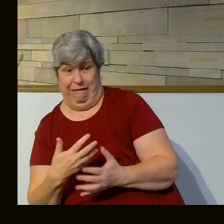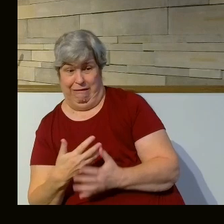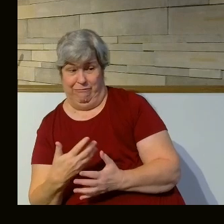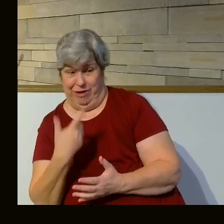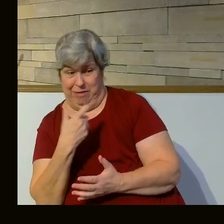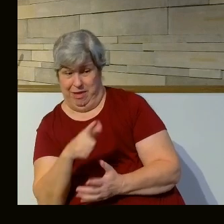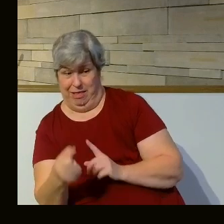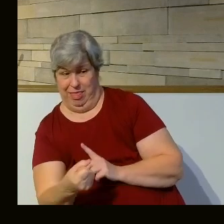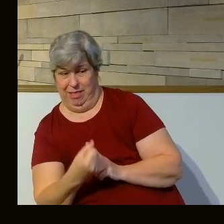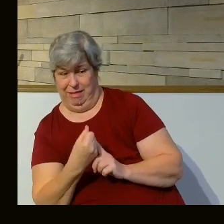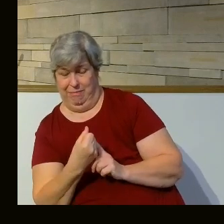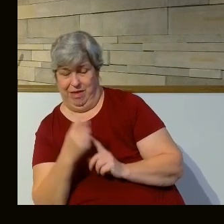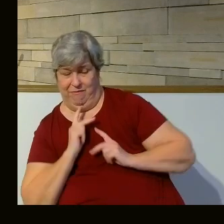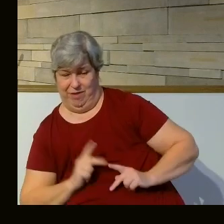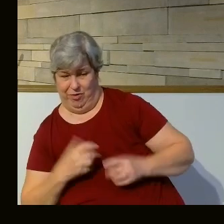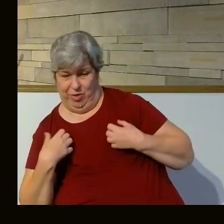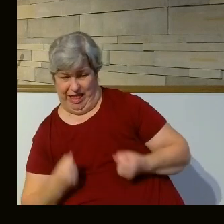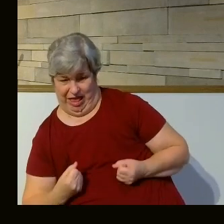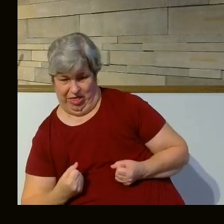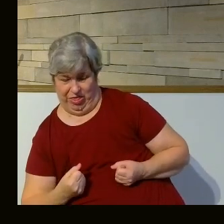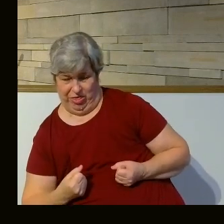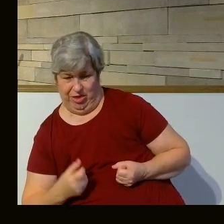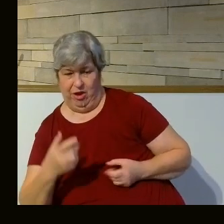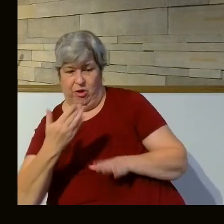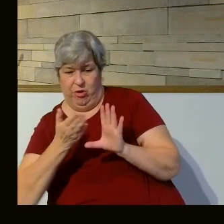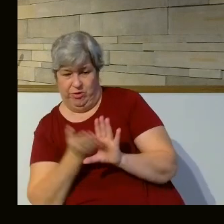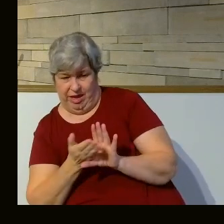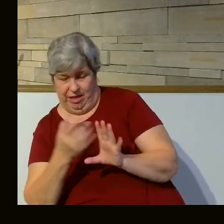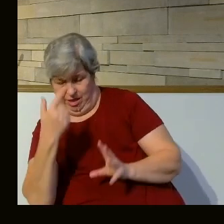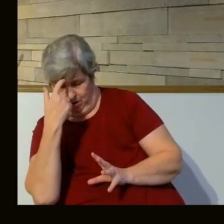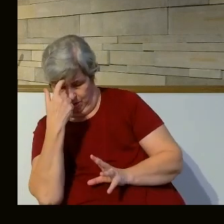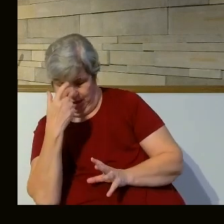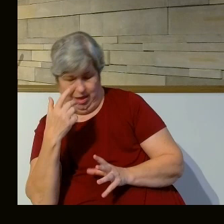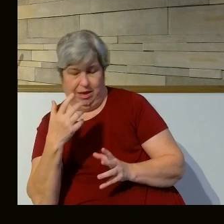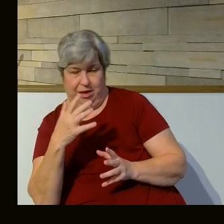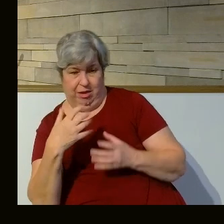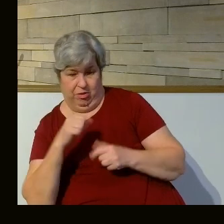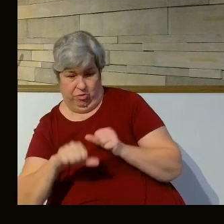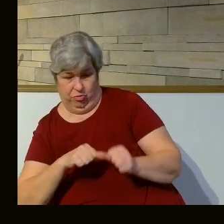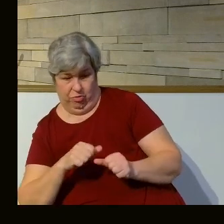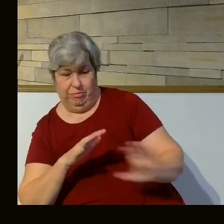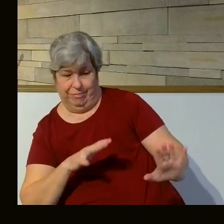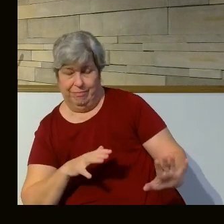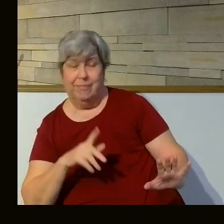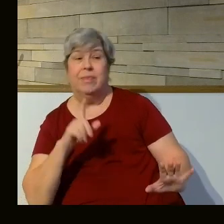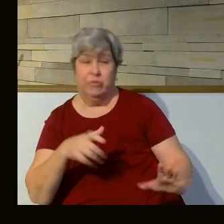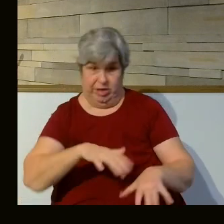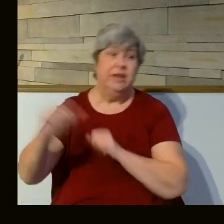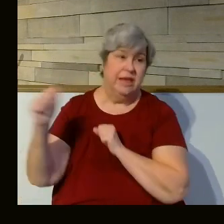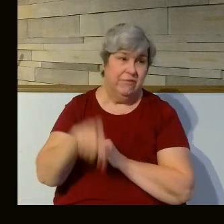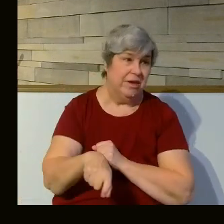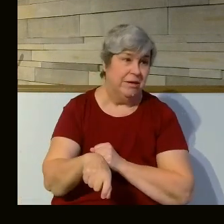your physical health, your physical well-being, your psychological well-being, even your social well-being, I'm going to tell you, you need to